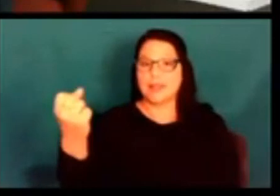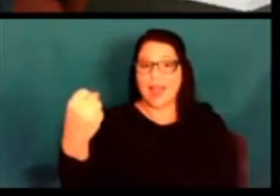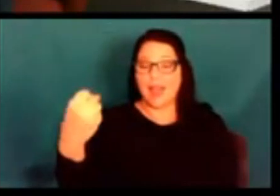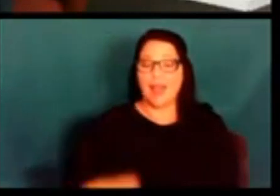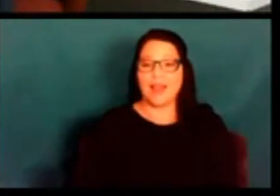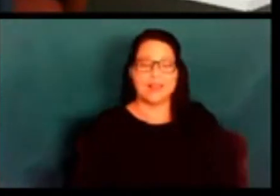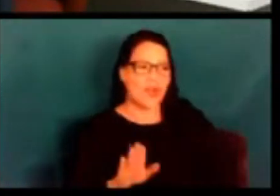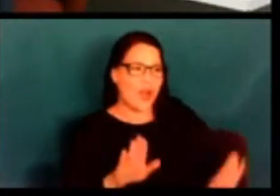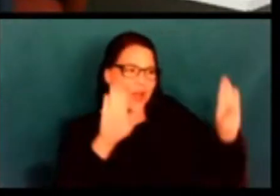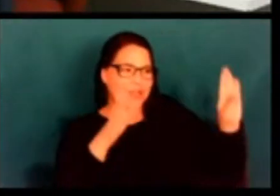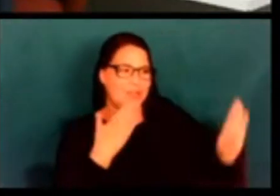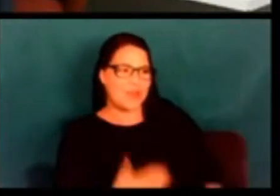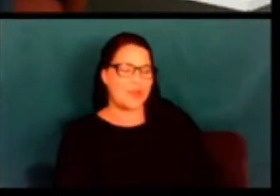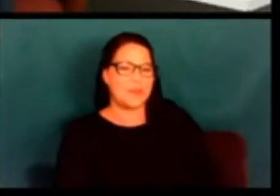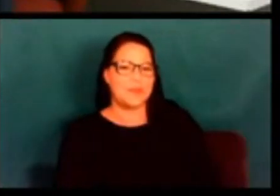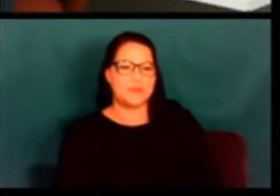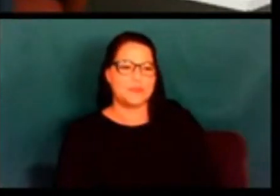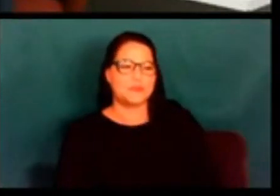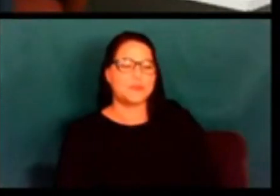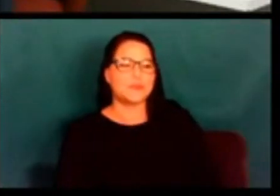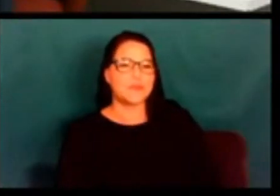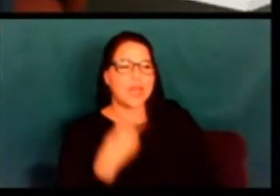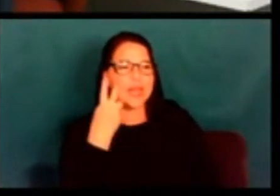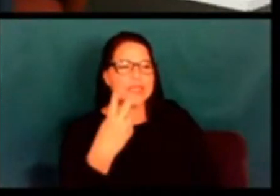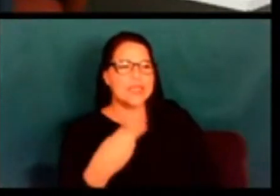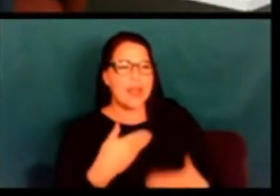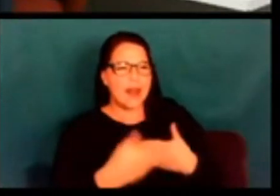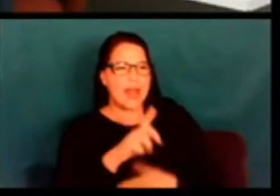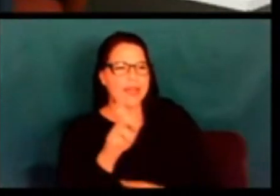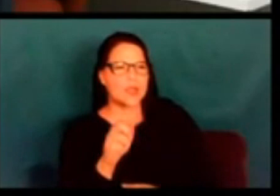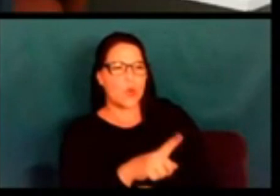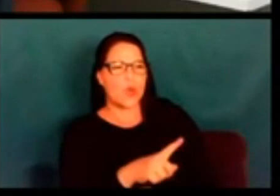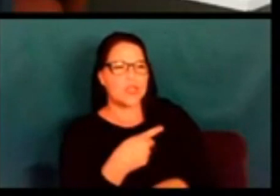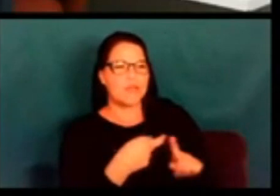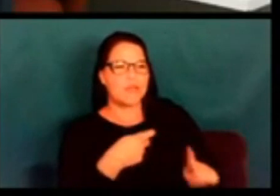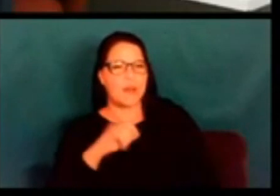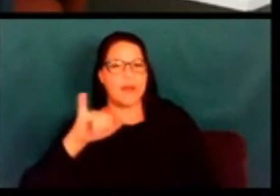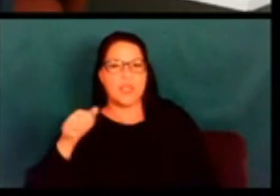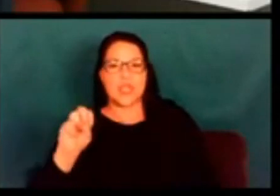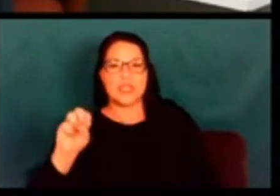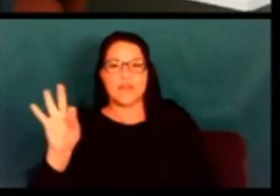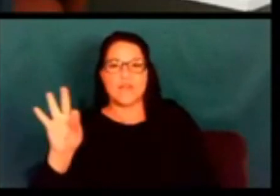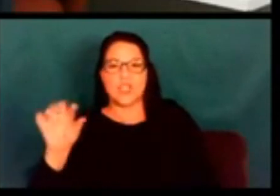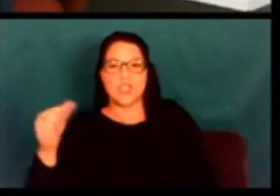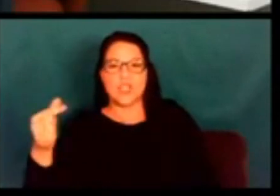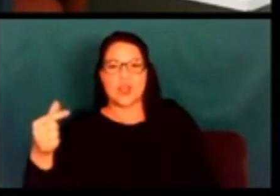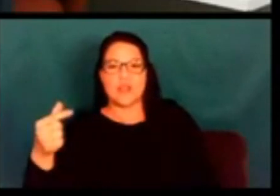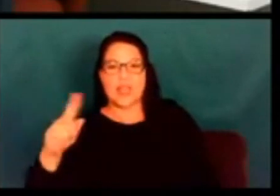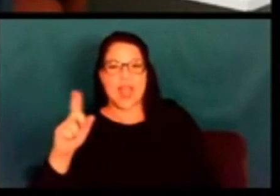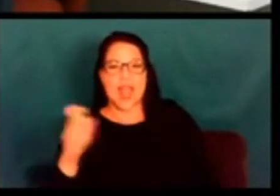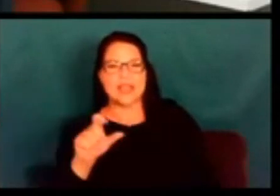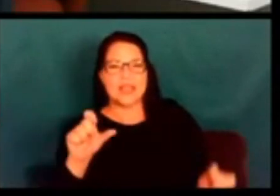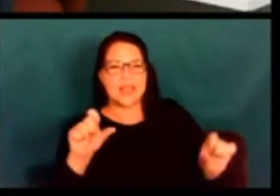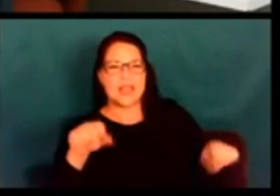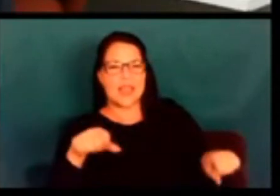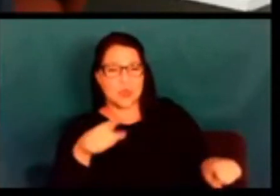Awesome, thank you. Let's see, the next question we have is from Jason Fitzroy Jeffers. He asks, can you tell us